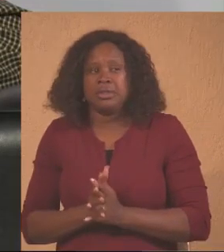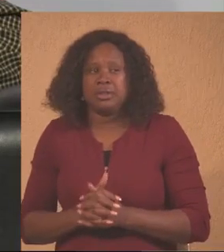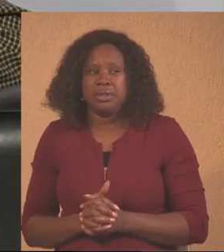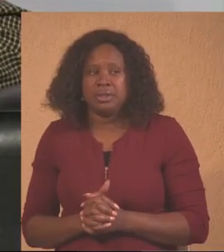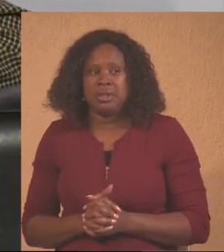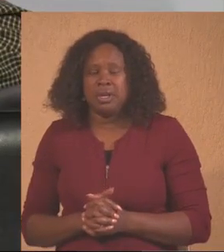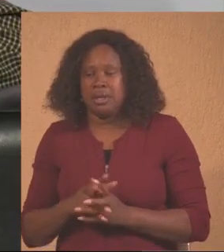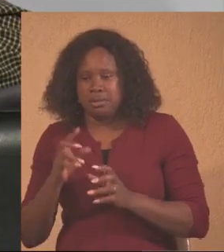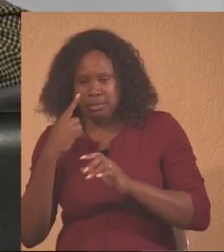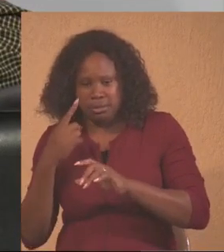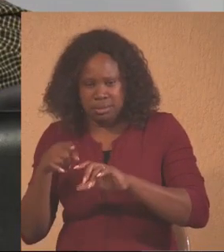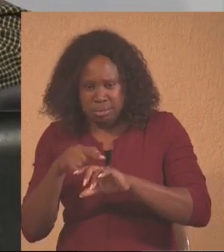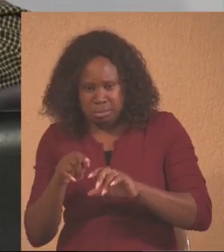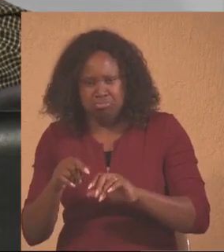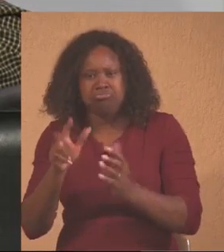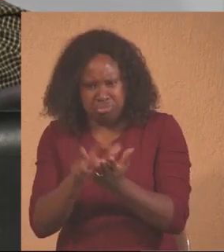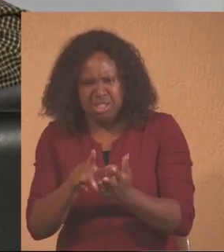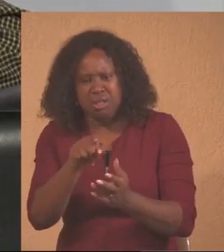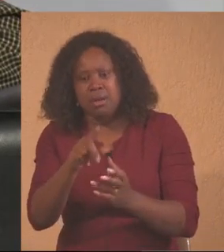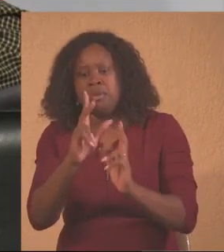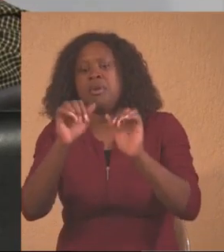them fit for human habitation.